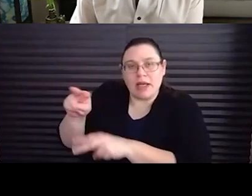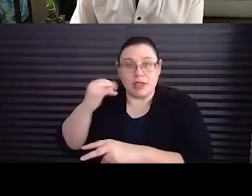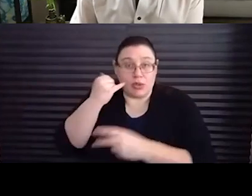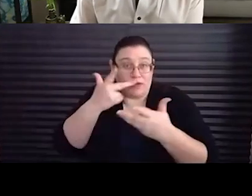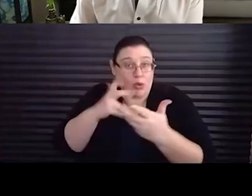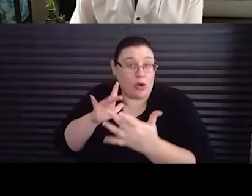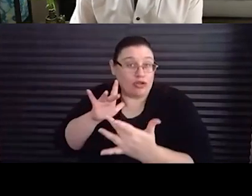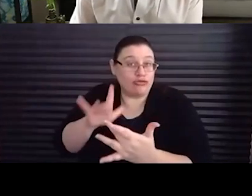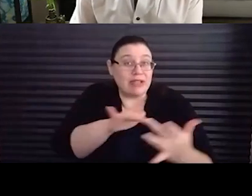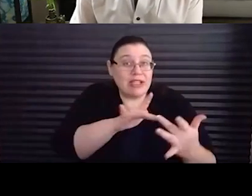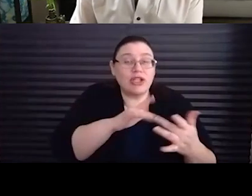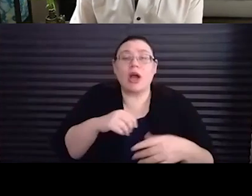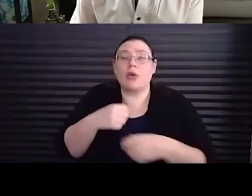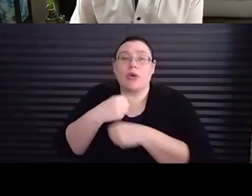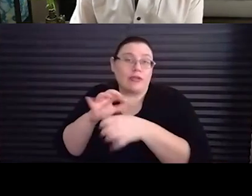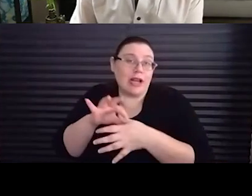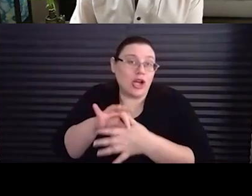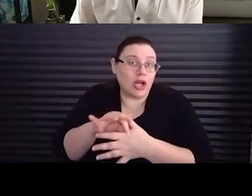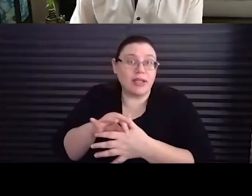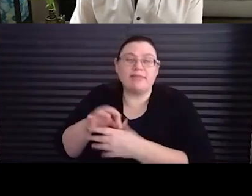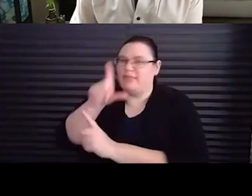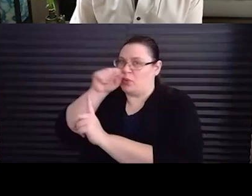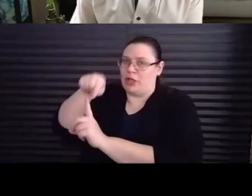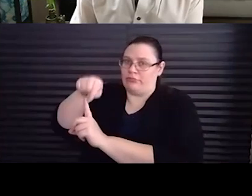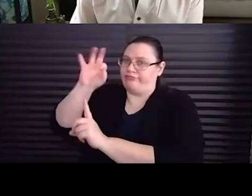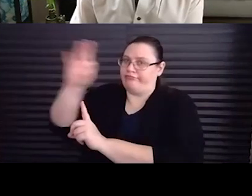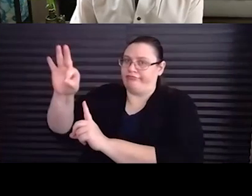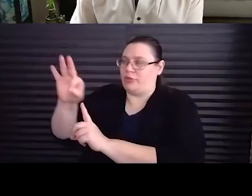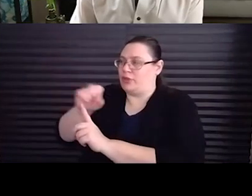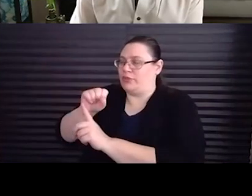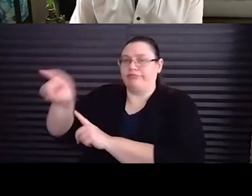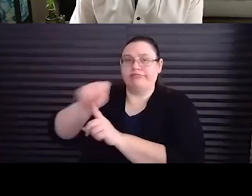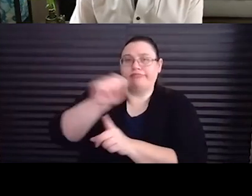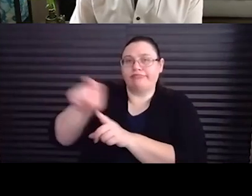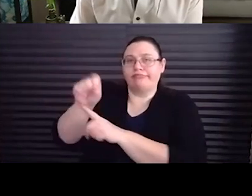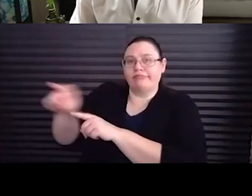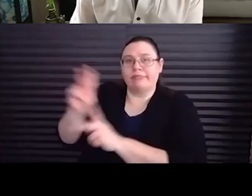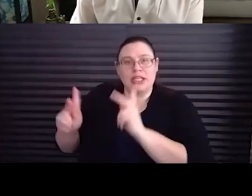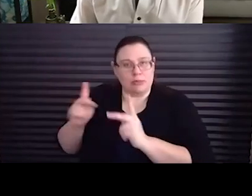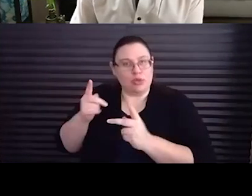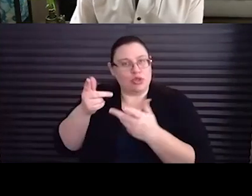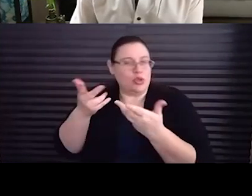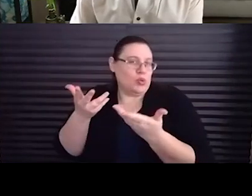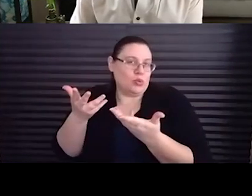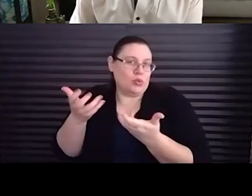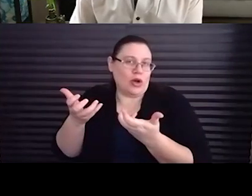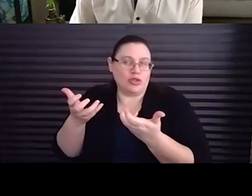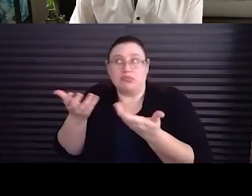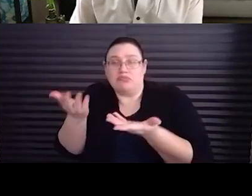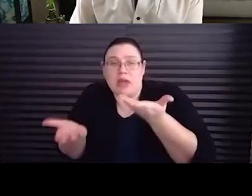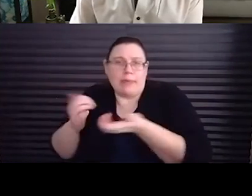out or to create content, Twitter's the place to be, to tweet at people that you want to start, you know, potentially collaborating